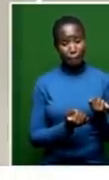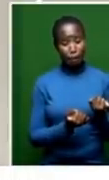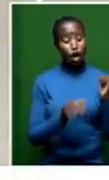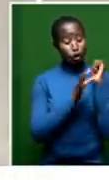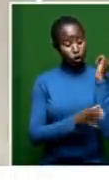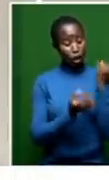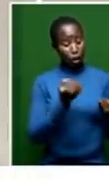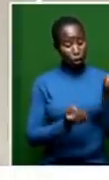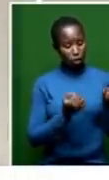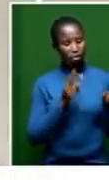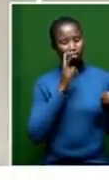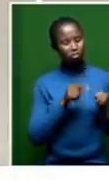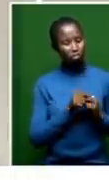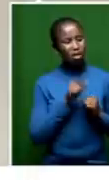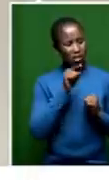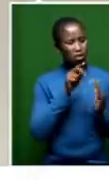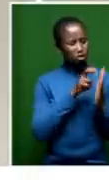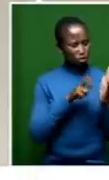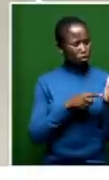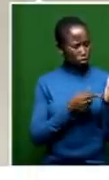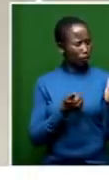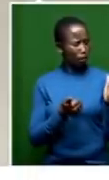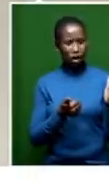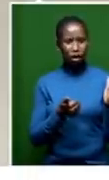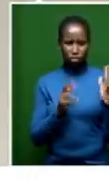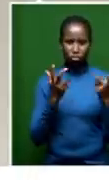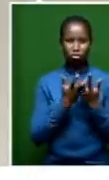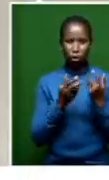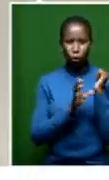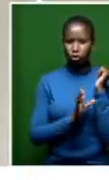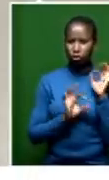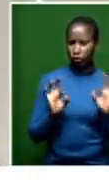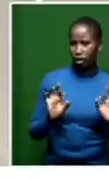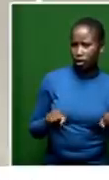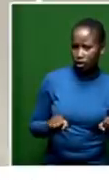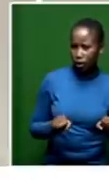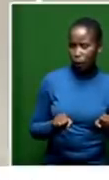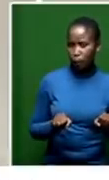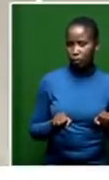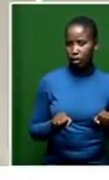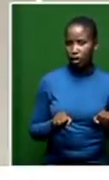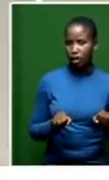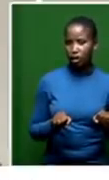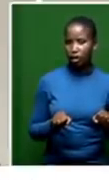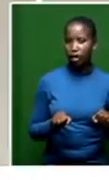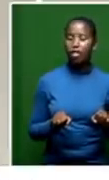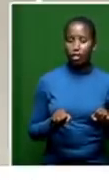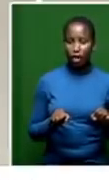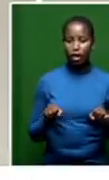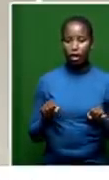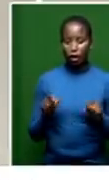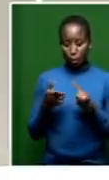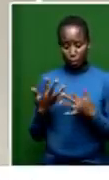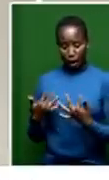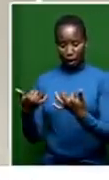found that the rules were sound and constitutional, and that secondly, we erred on our side as Parliament